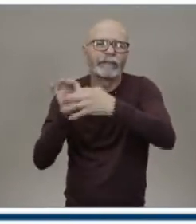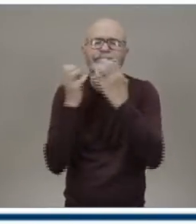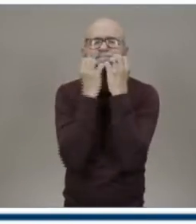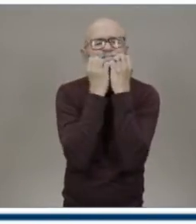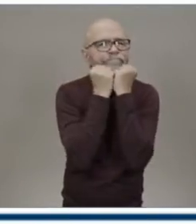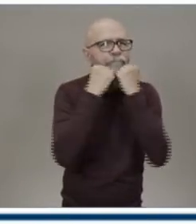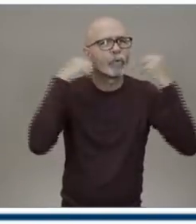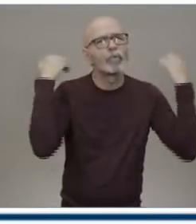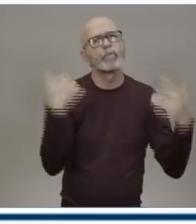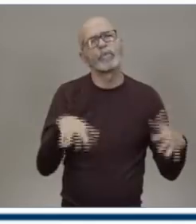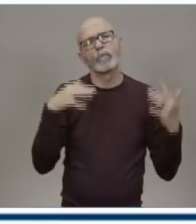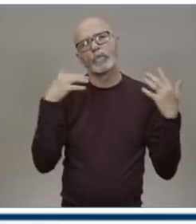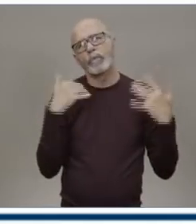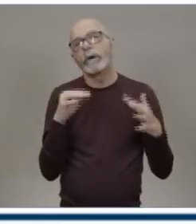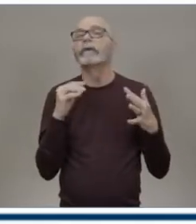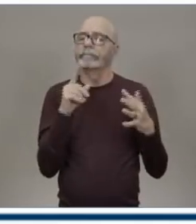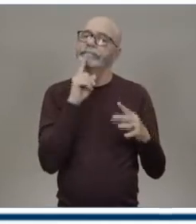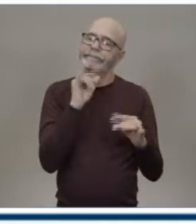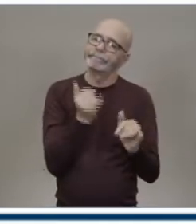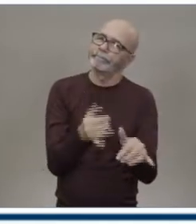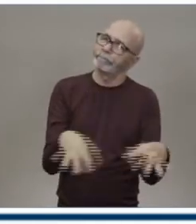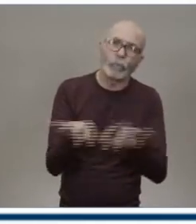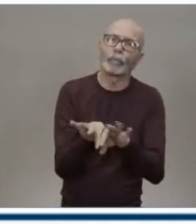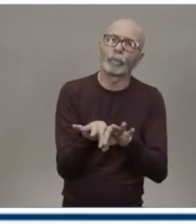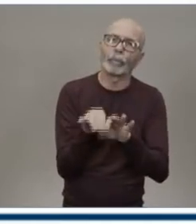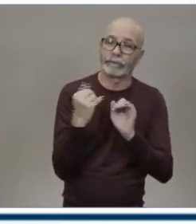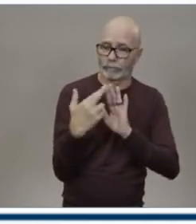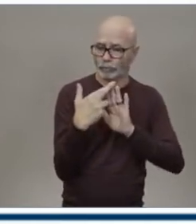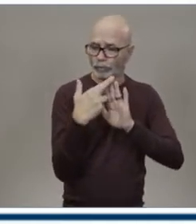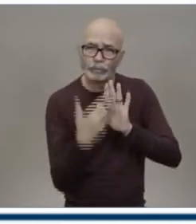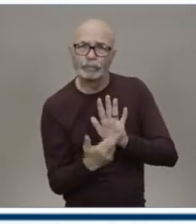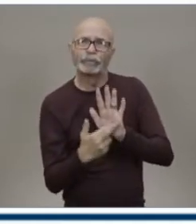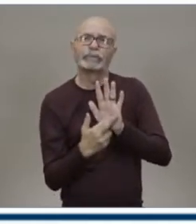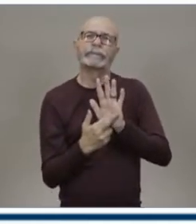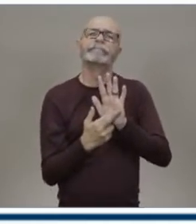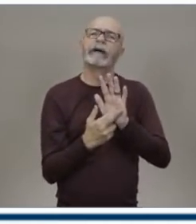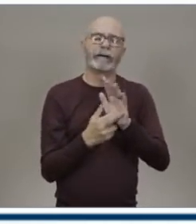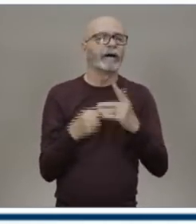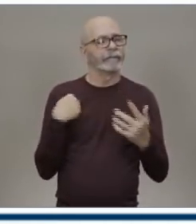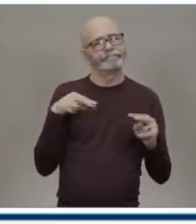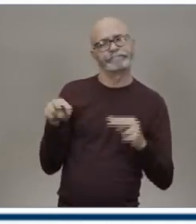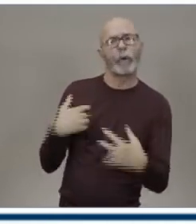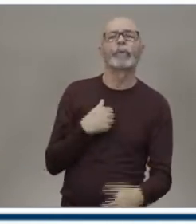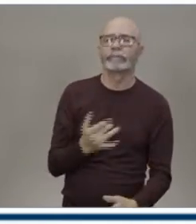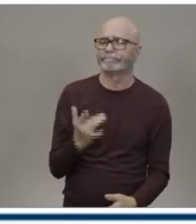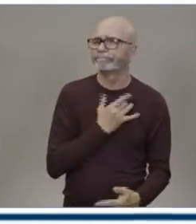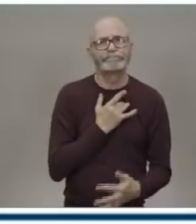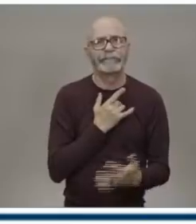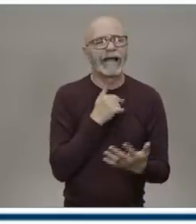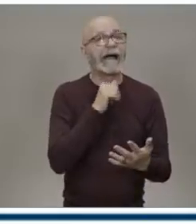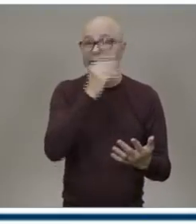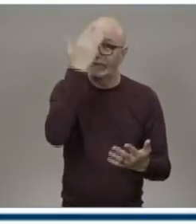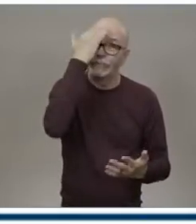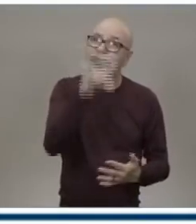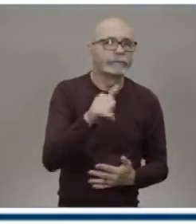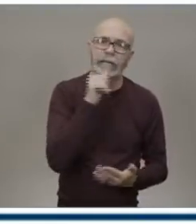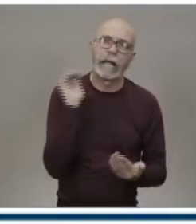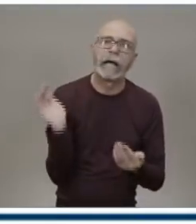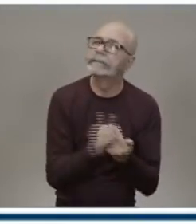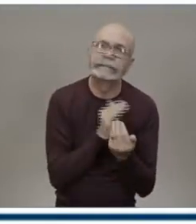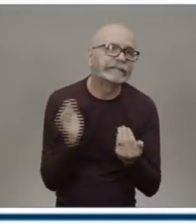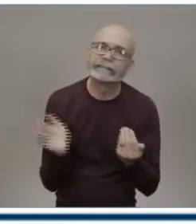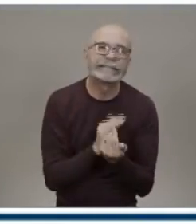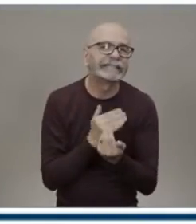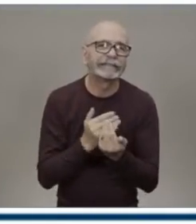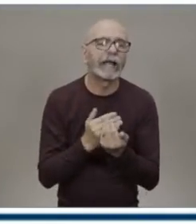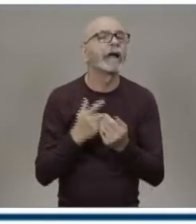the importance of these restrictions to heart. I know that it hasn't been easy, but making these sacrifices is the best gift